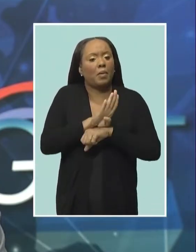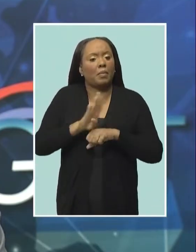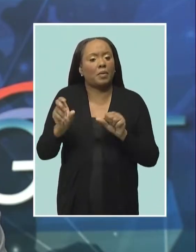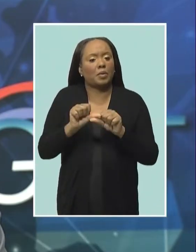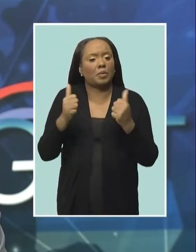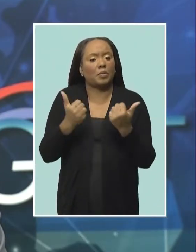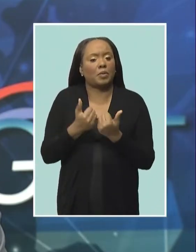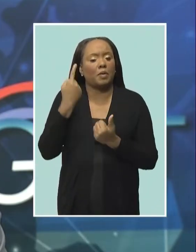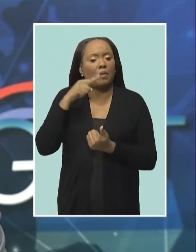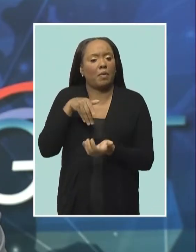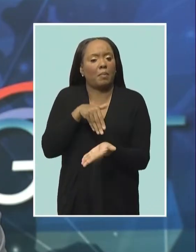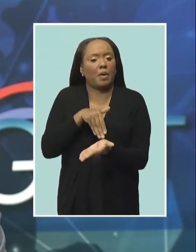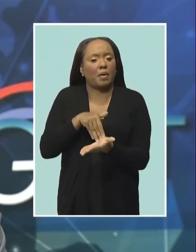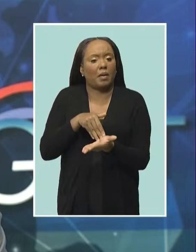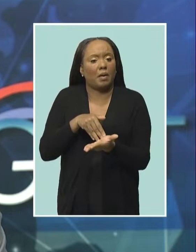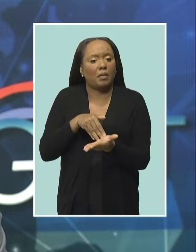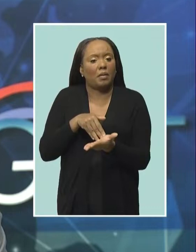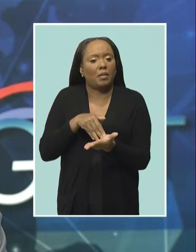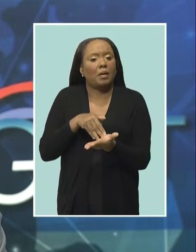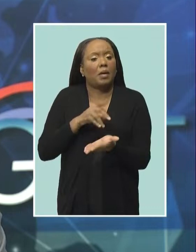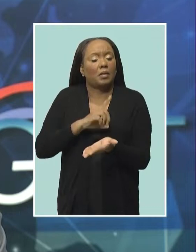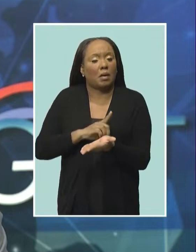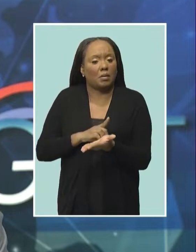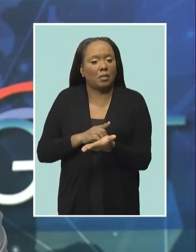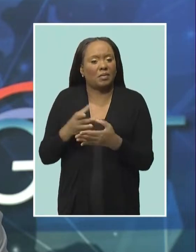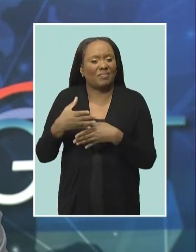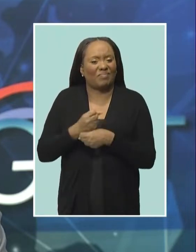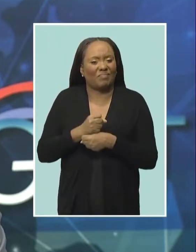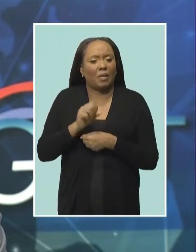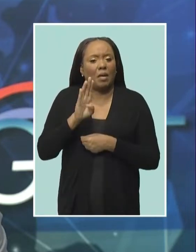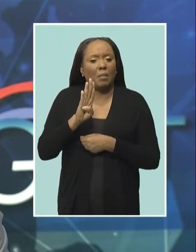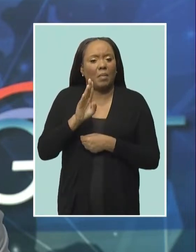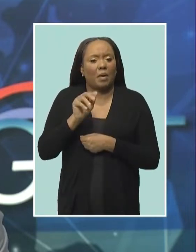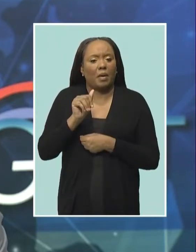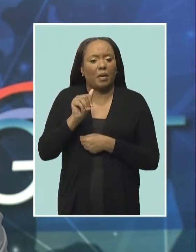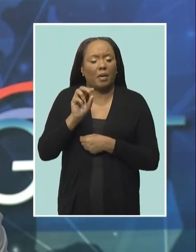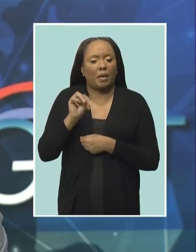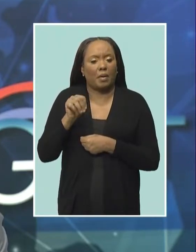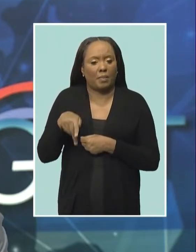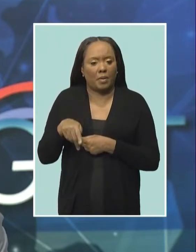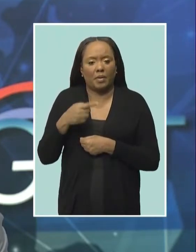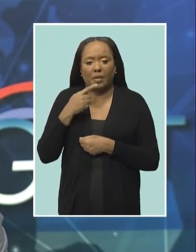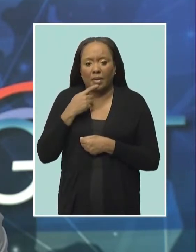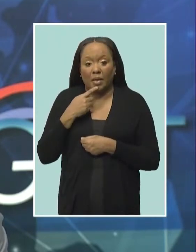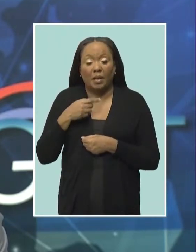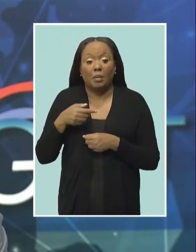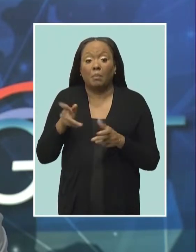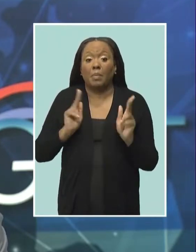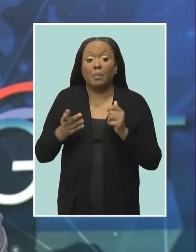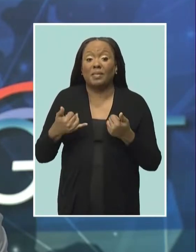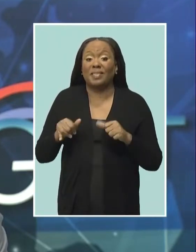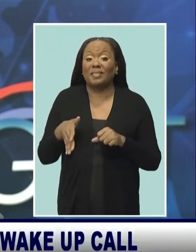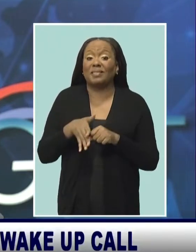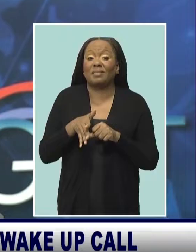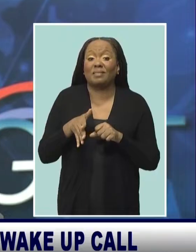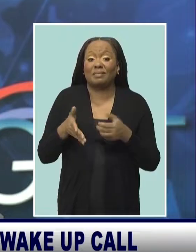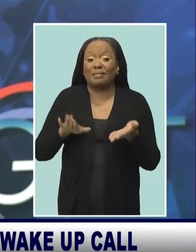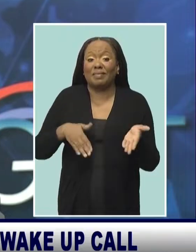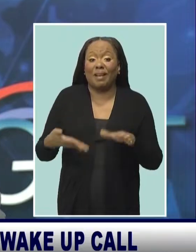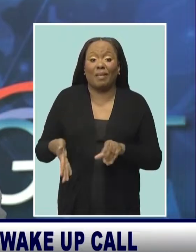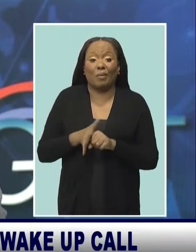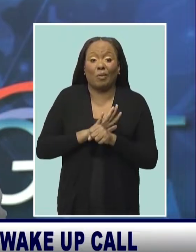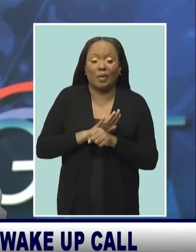BAMP, says the latest COVID-19 death total is a wake-up call. 10 people died over the past 2 weeks, and as a